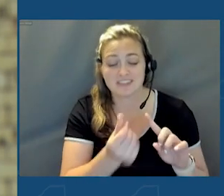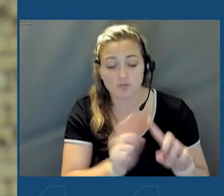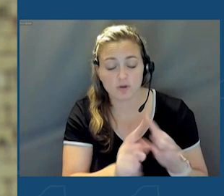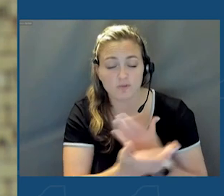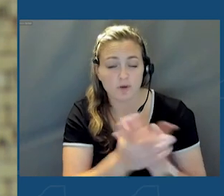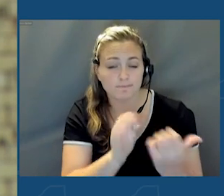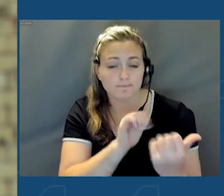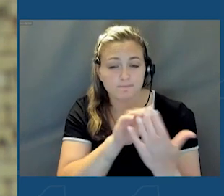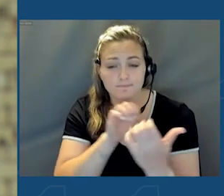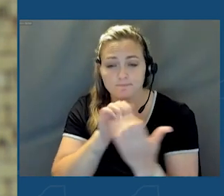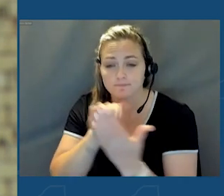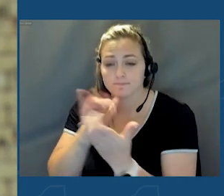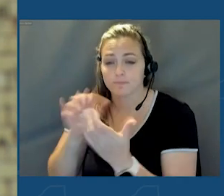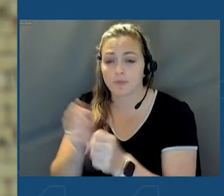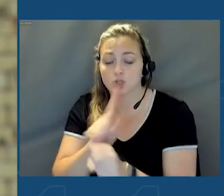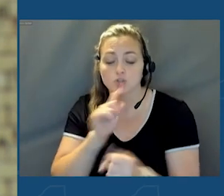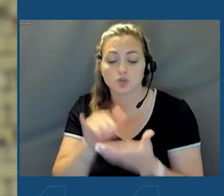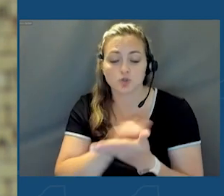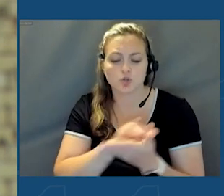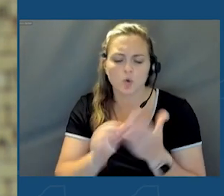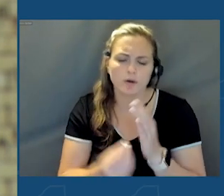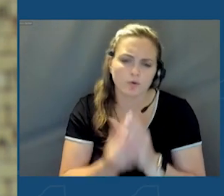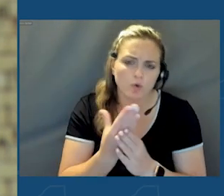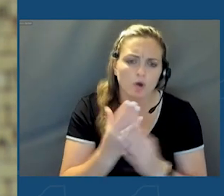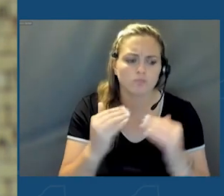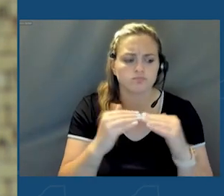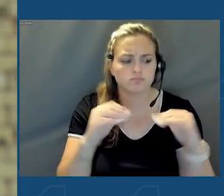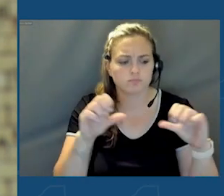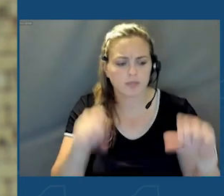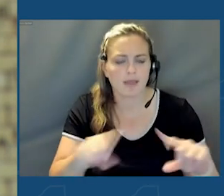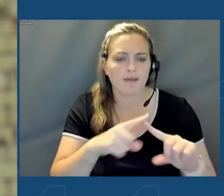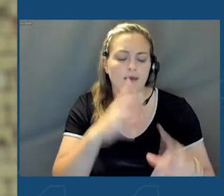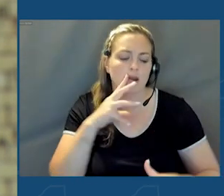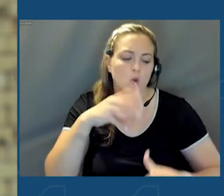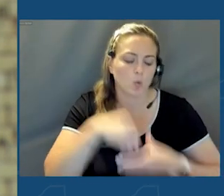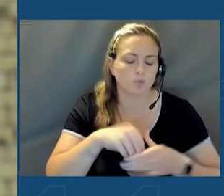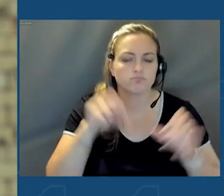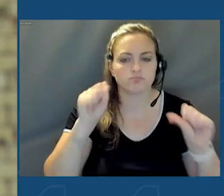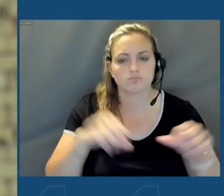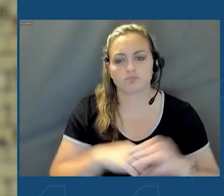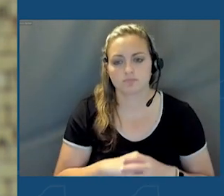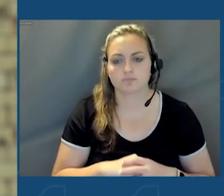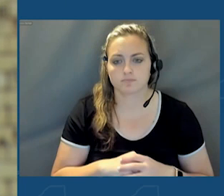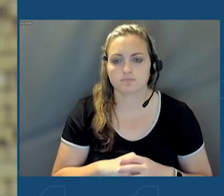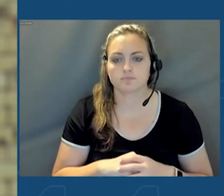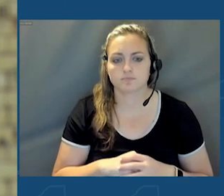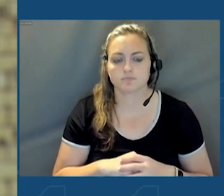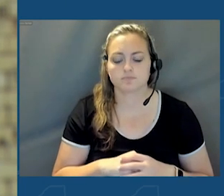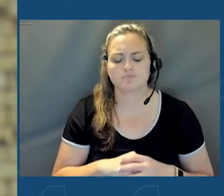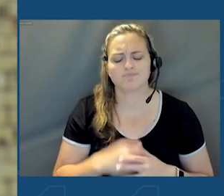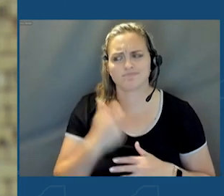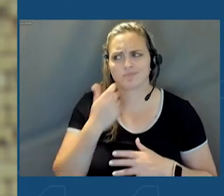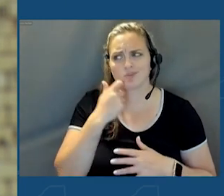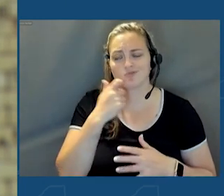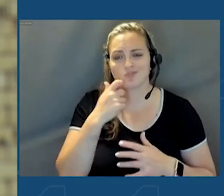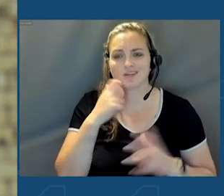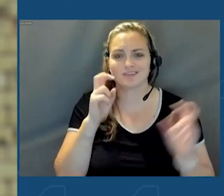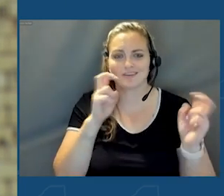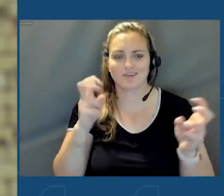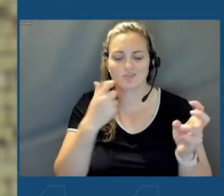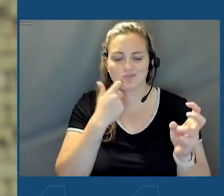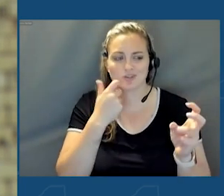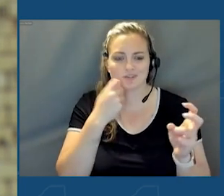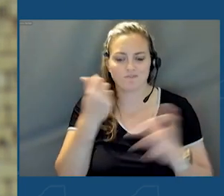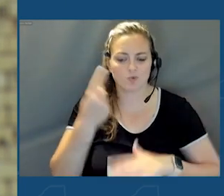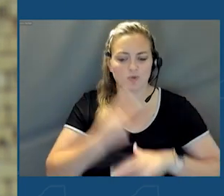ensure that New York State can grow equitably and inclusively. You know, recent headlines in just the last few